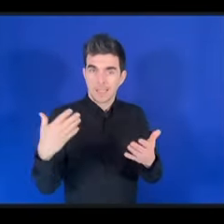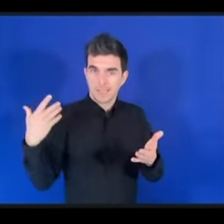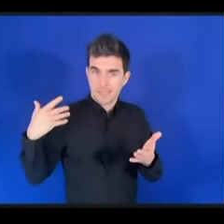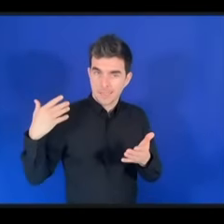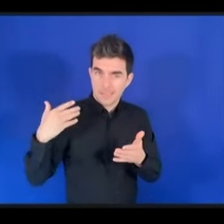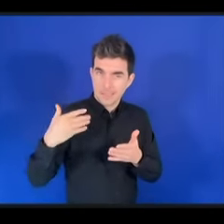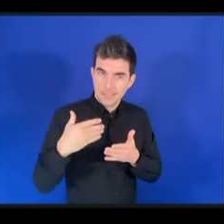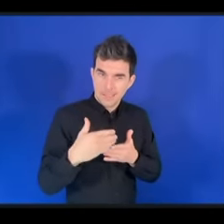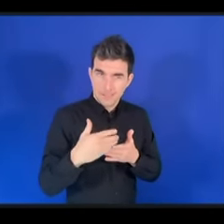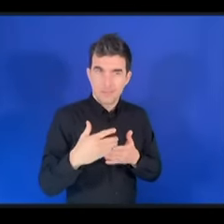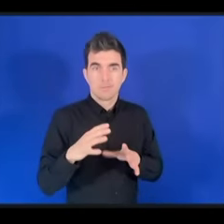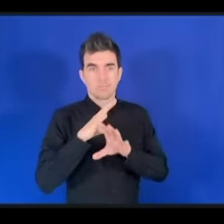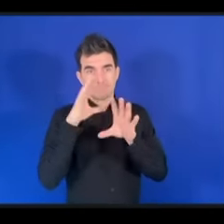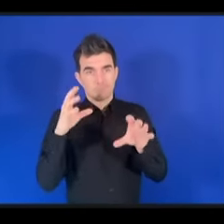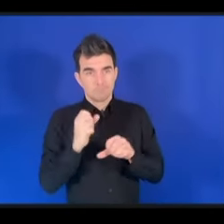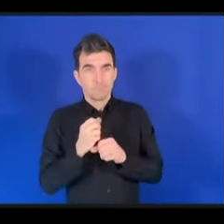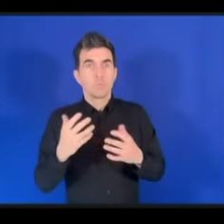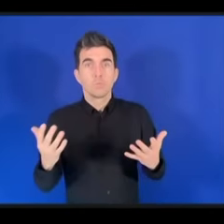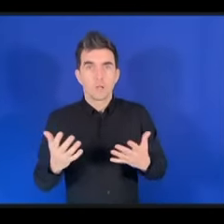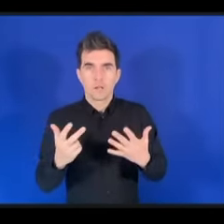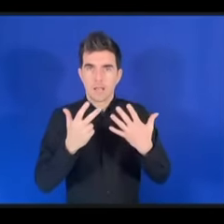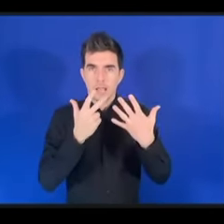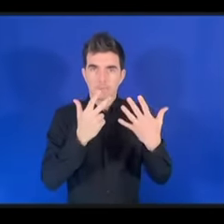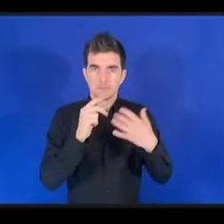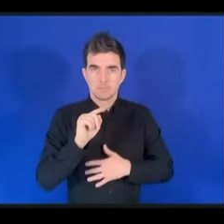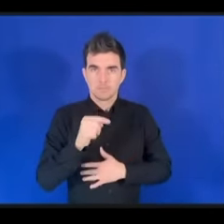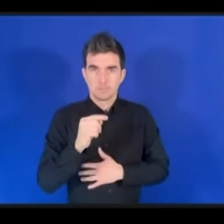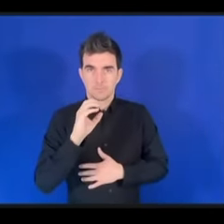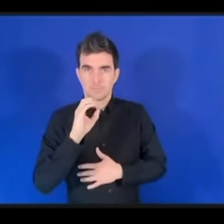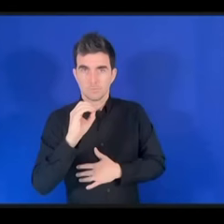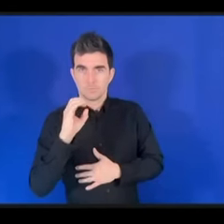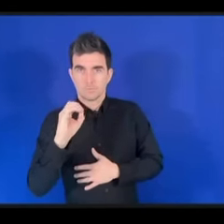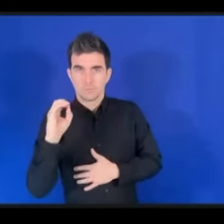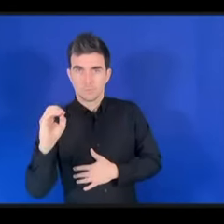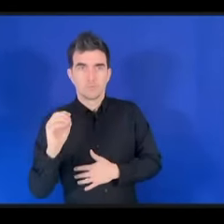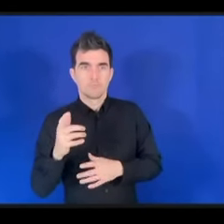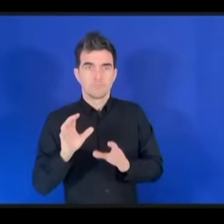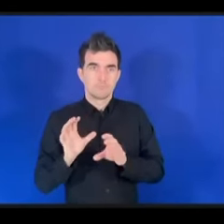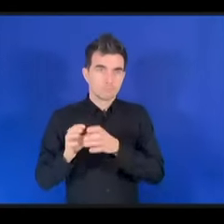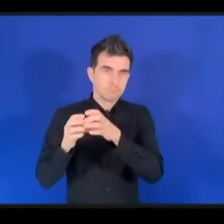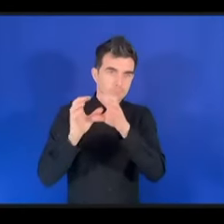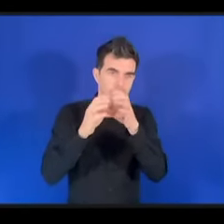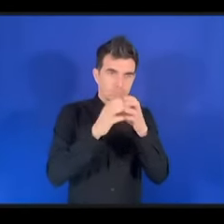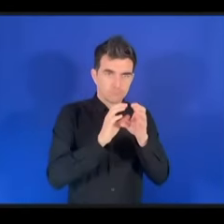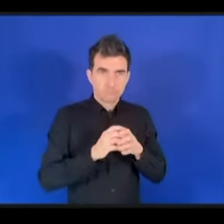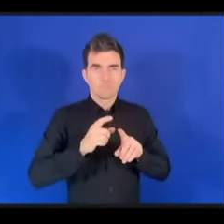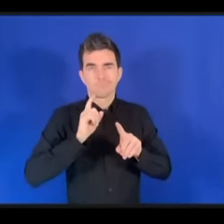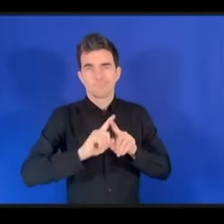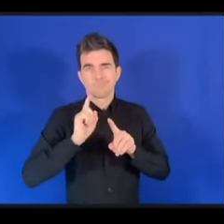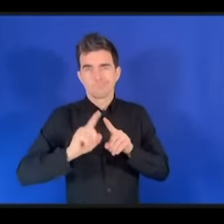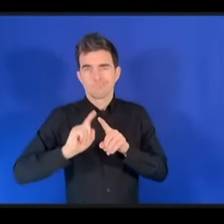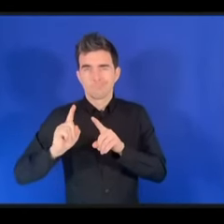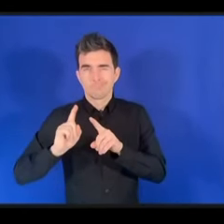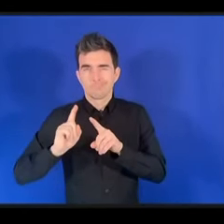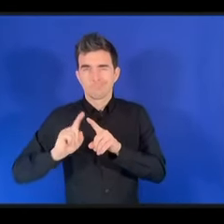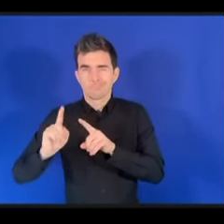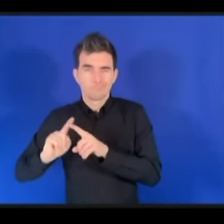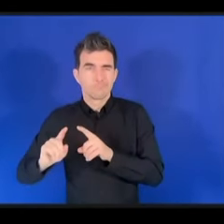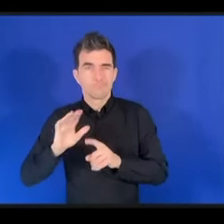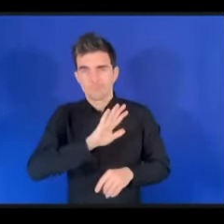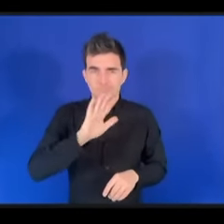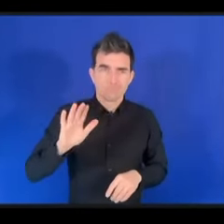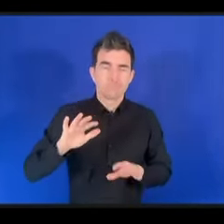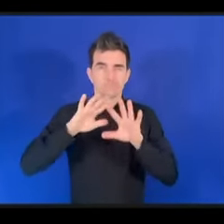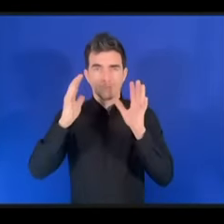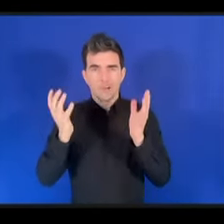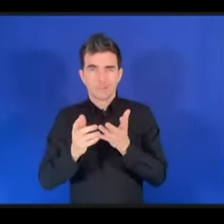world participated either off and online in about 300 sessions and engaged in fruitful